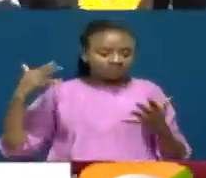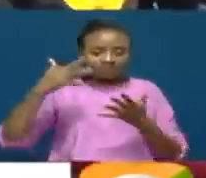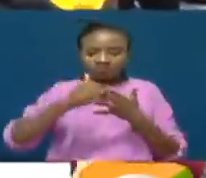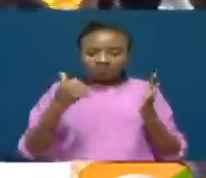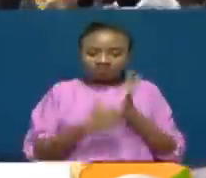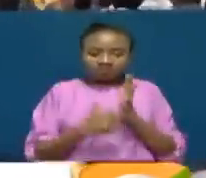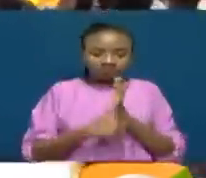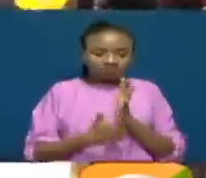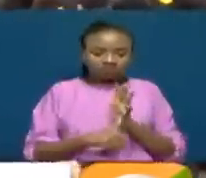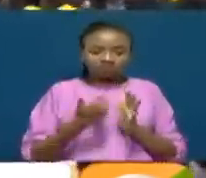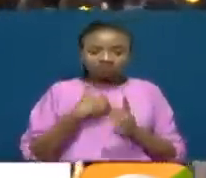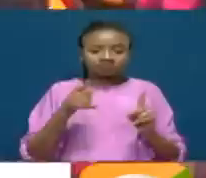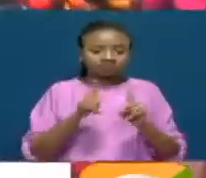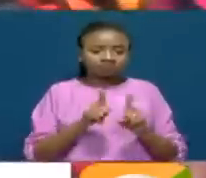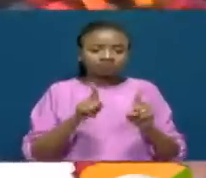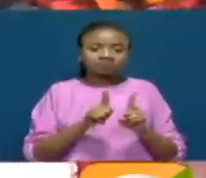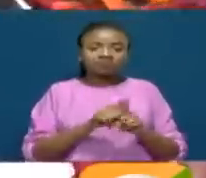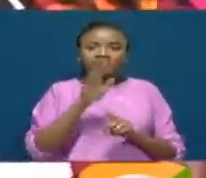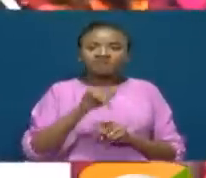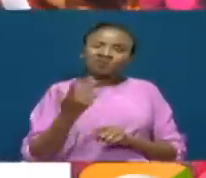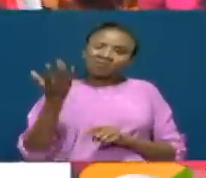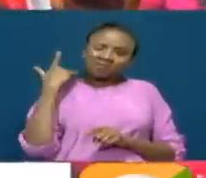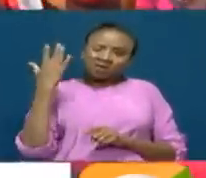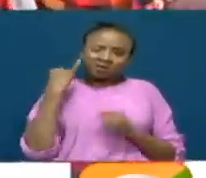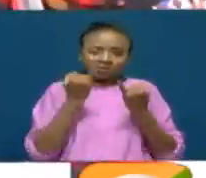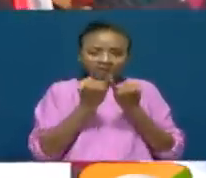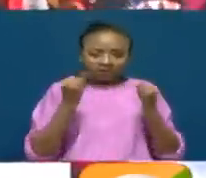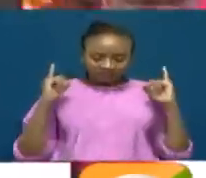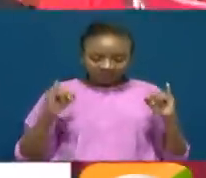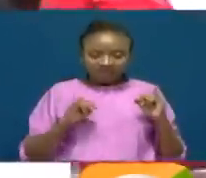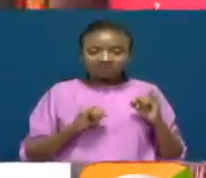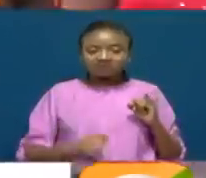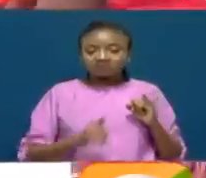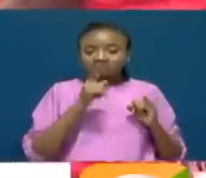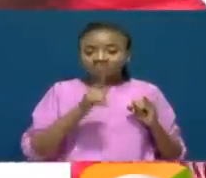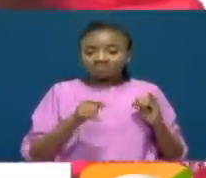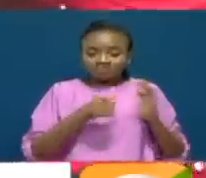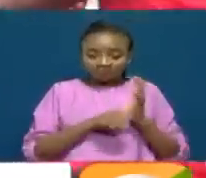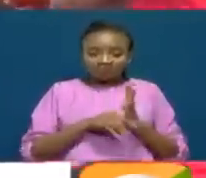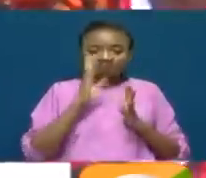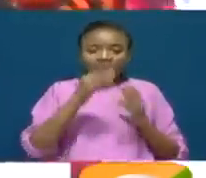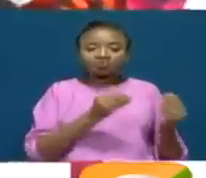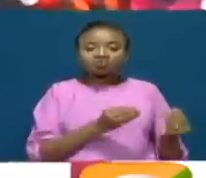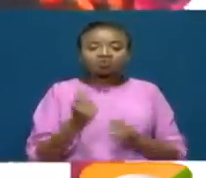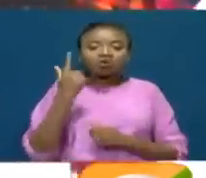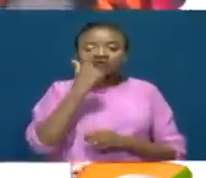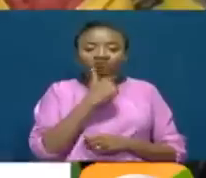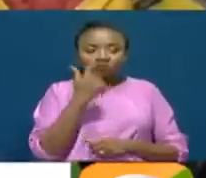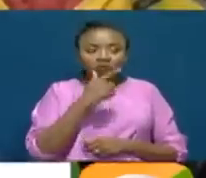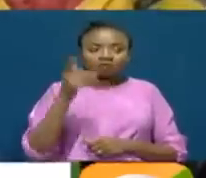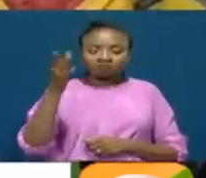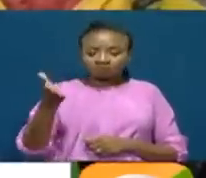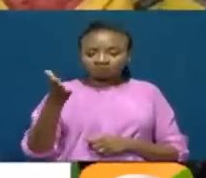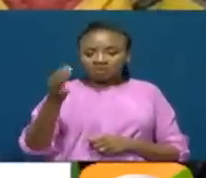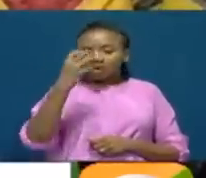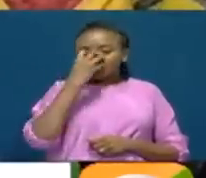question, since independence, will be solved by the Kenya Kwanza government